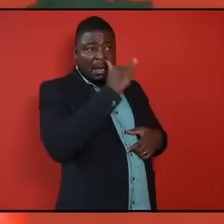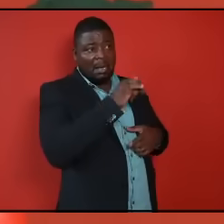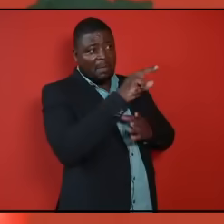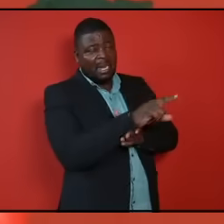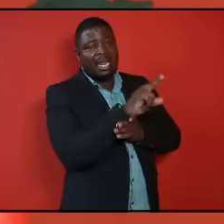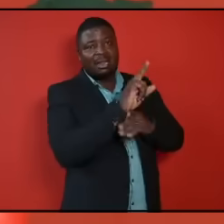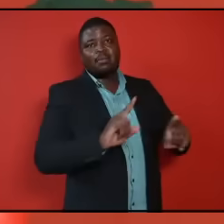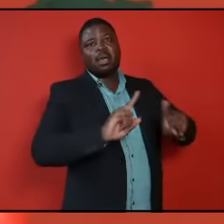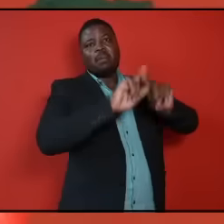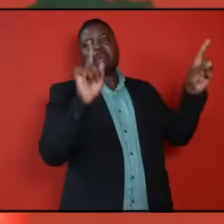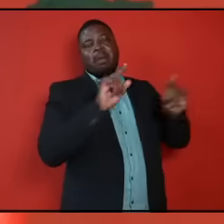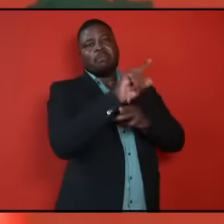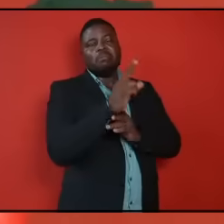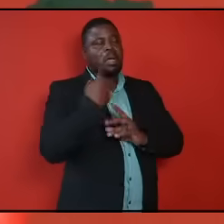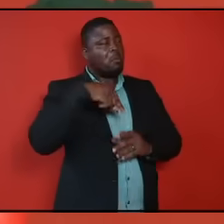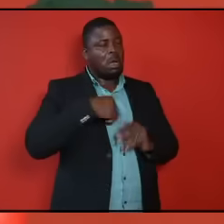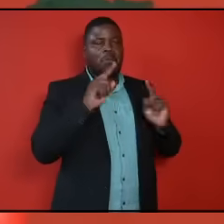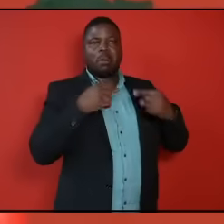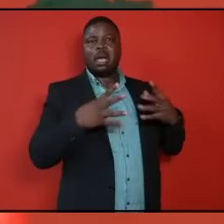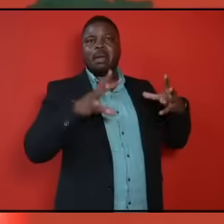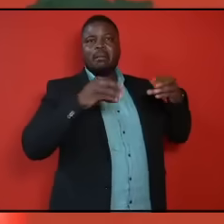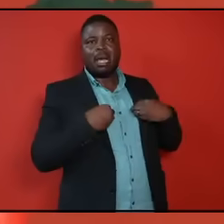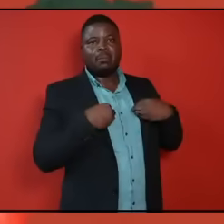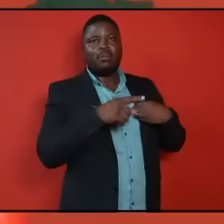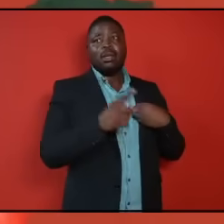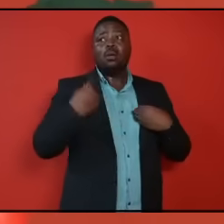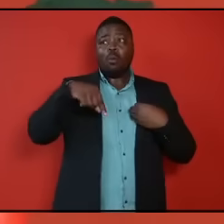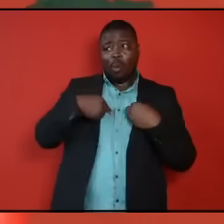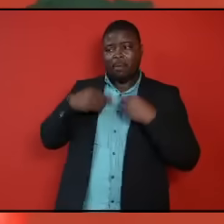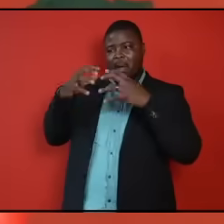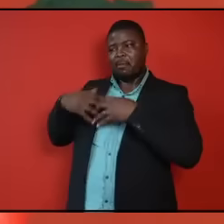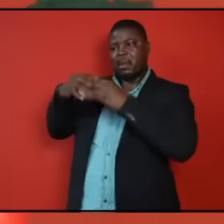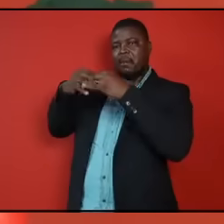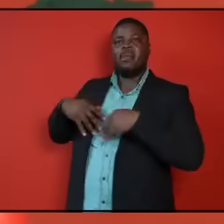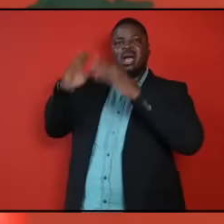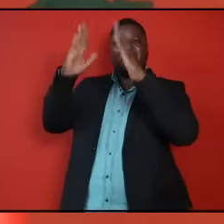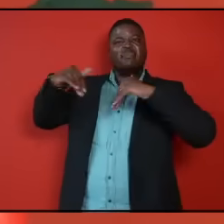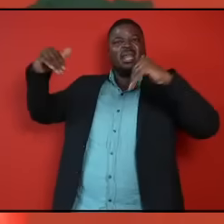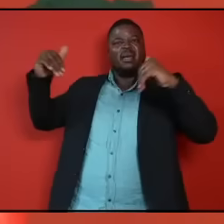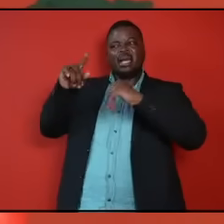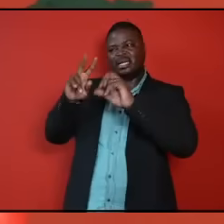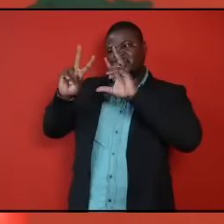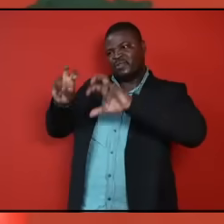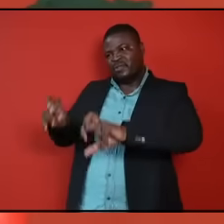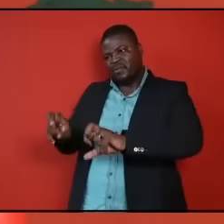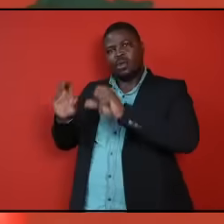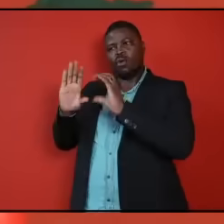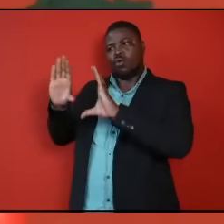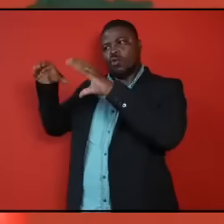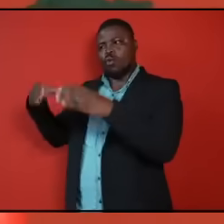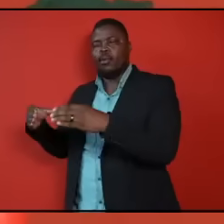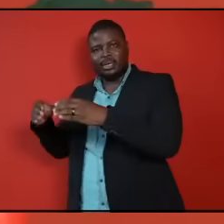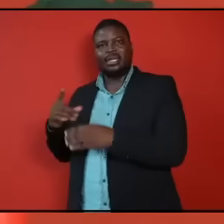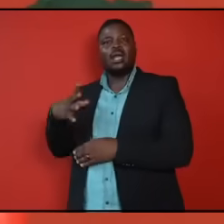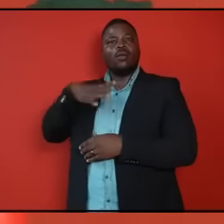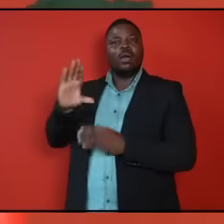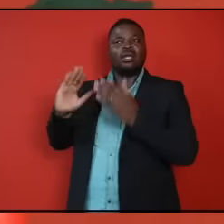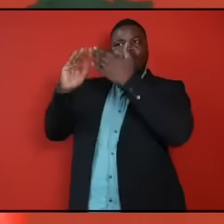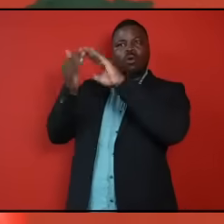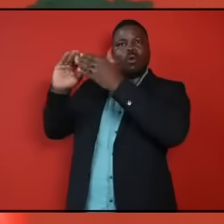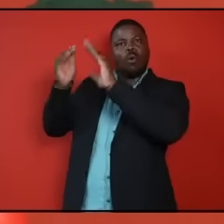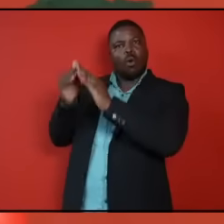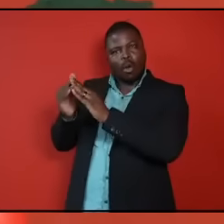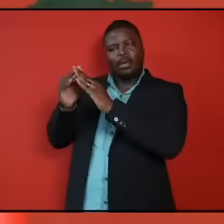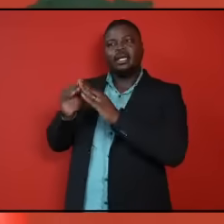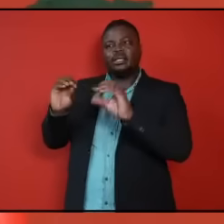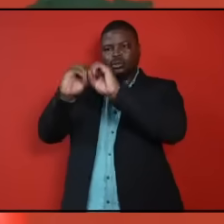actions as seen in our motion for an ad hoc committee into the crime in Cape Town, community mobilization, and the establishment